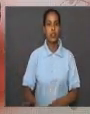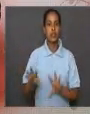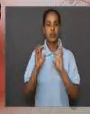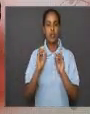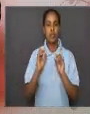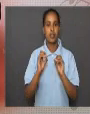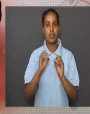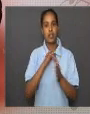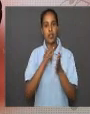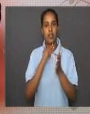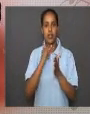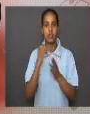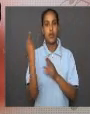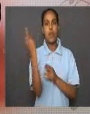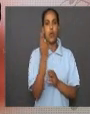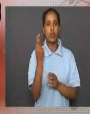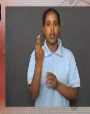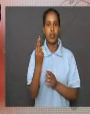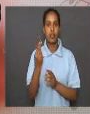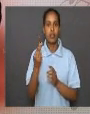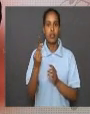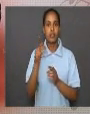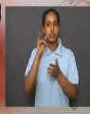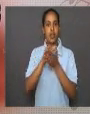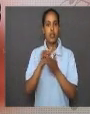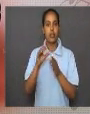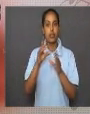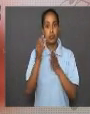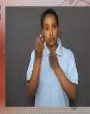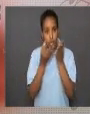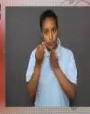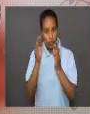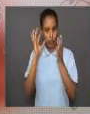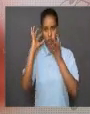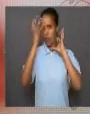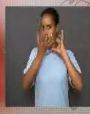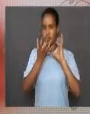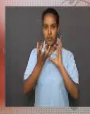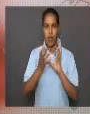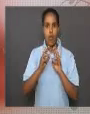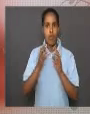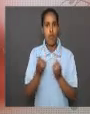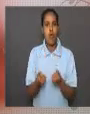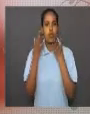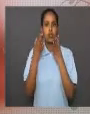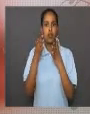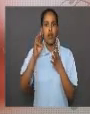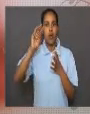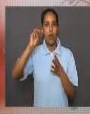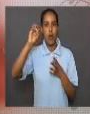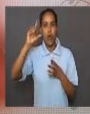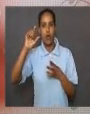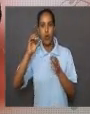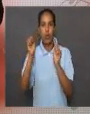Students, it is important that we do not confuse moles with